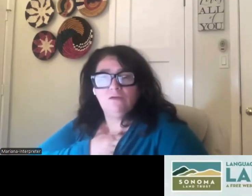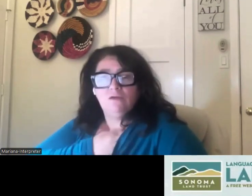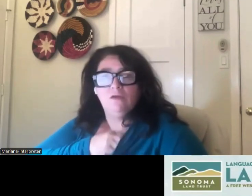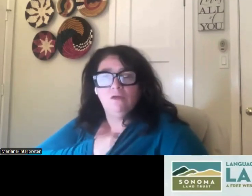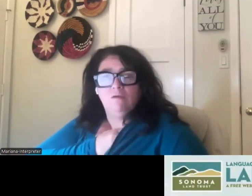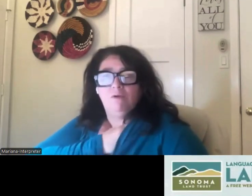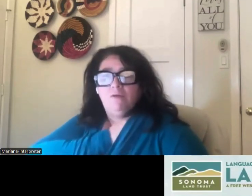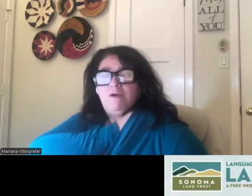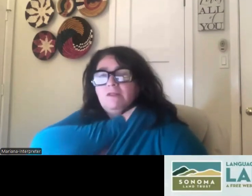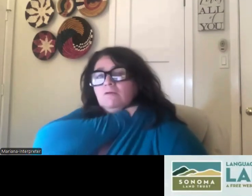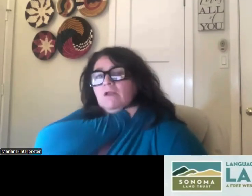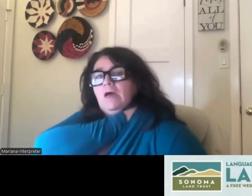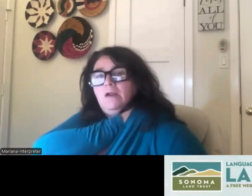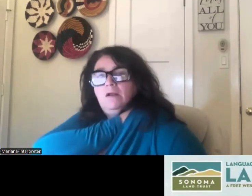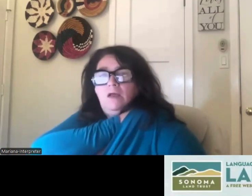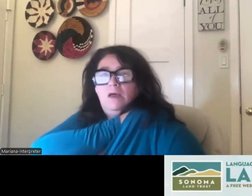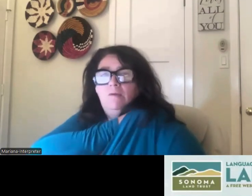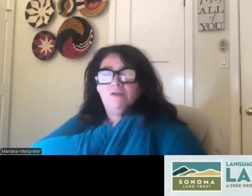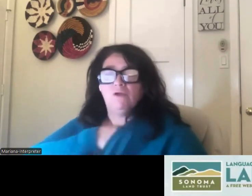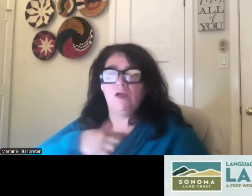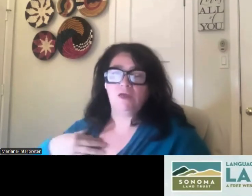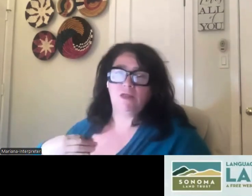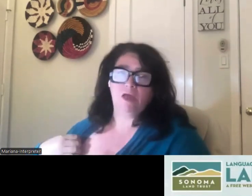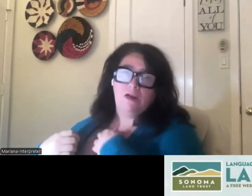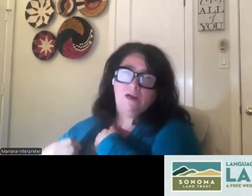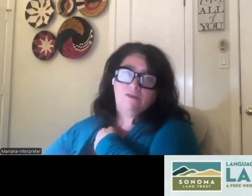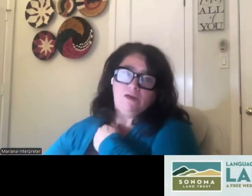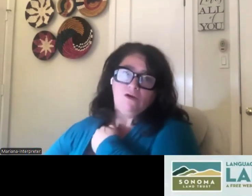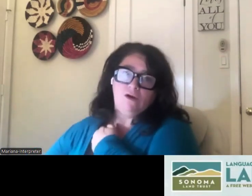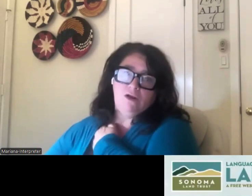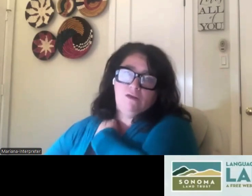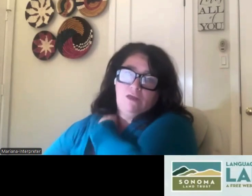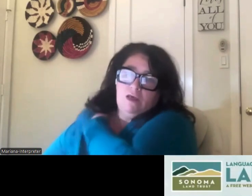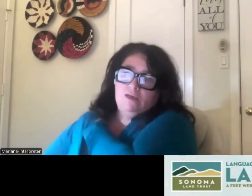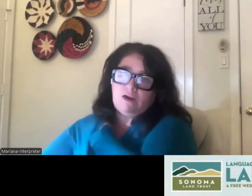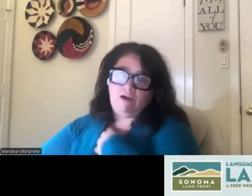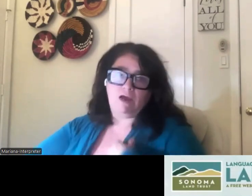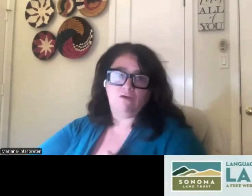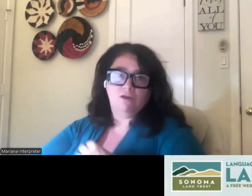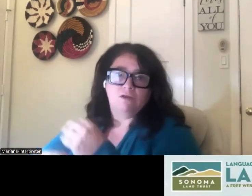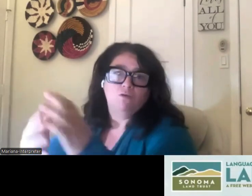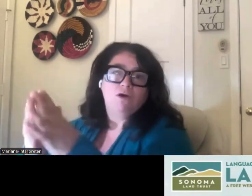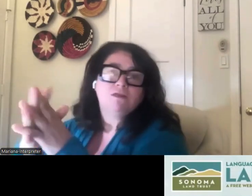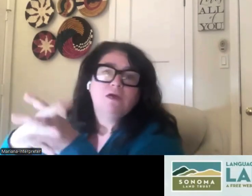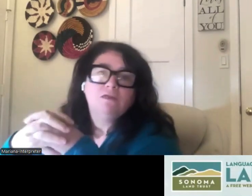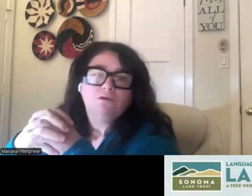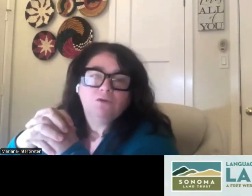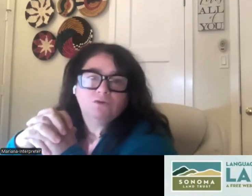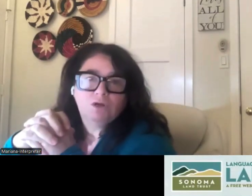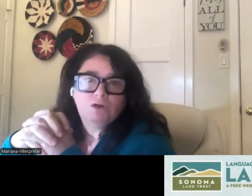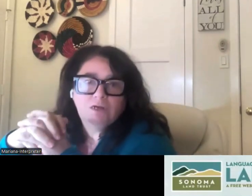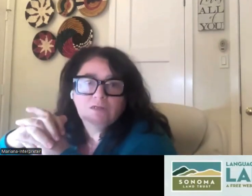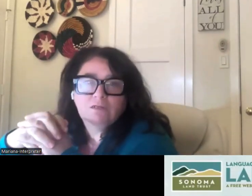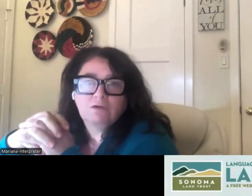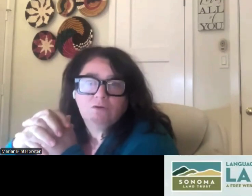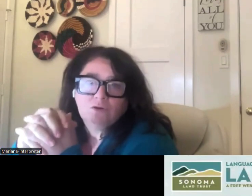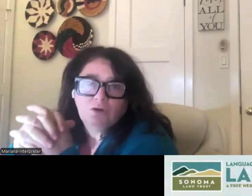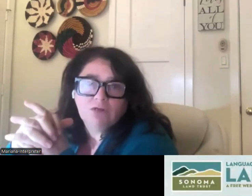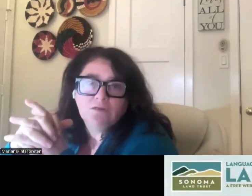construction workers, people who are incarcerated and don't have access to good indoor ventilation in dusty places.